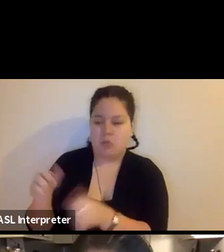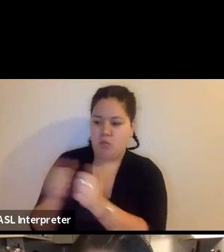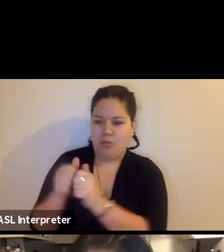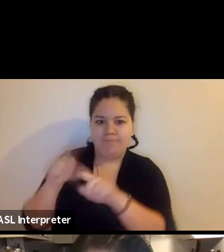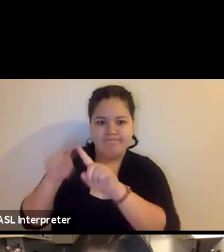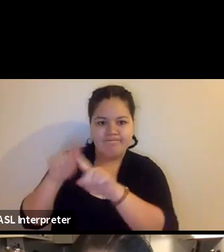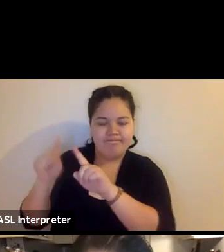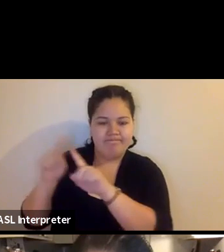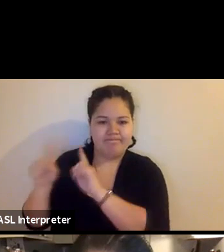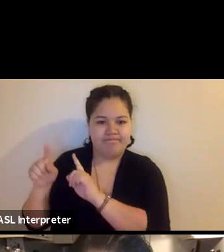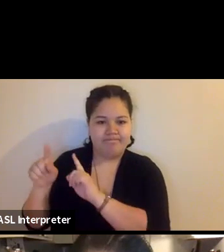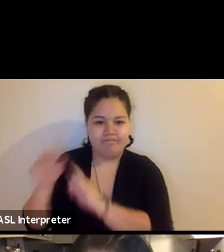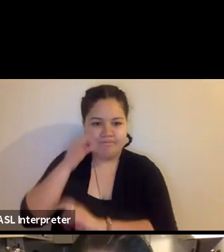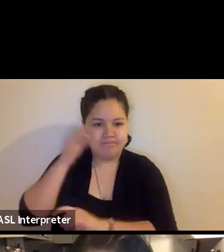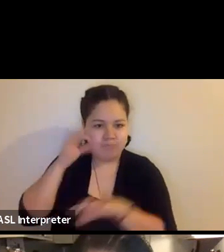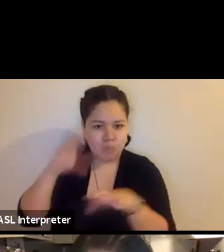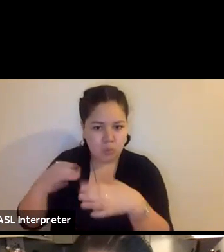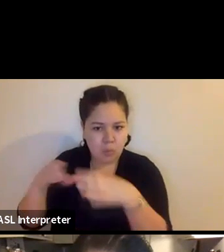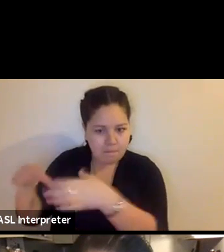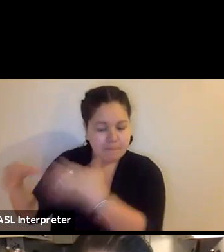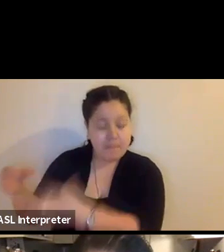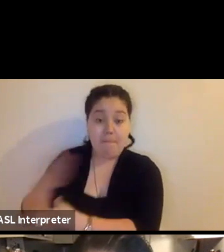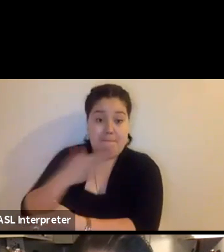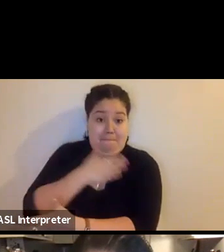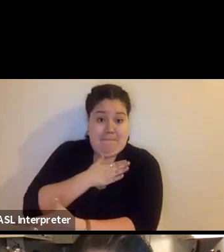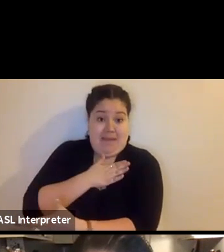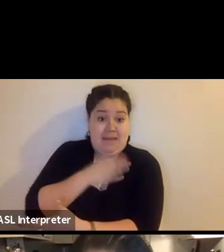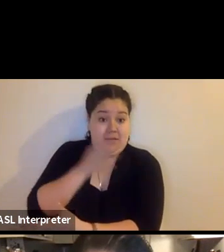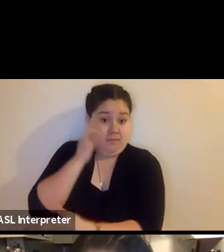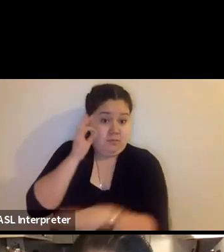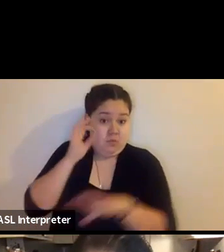Anchipan. So my people are from